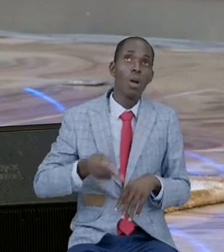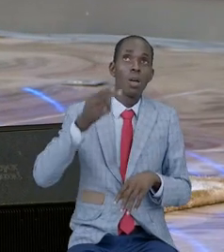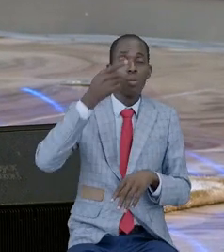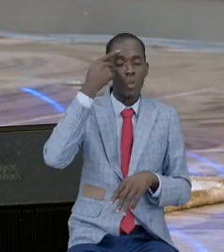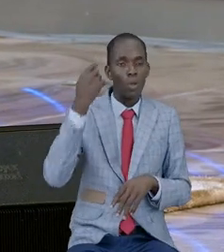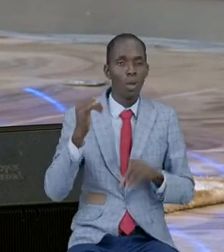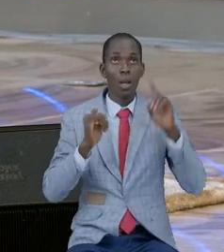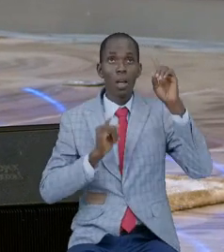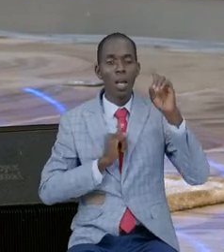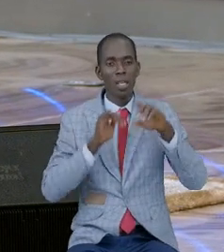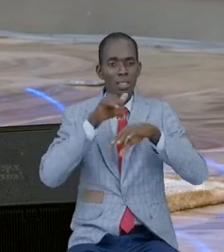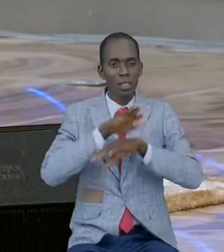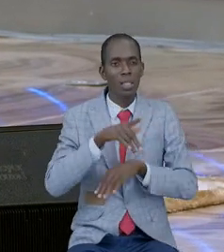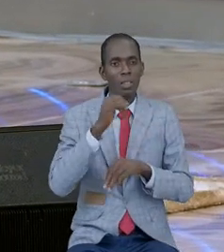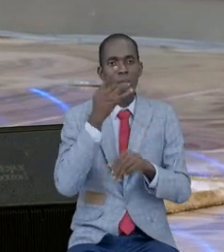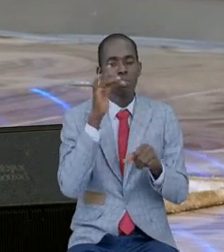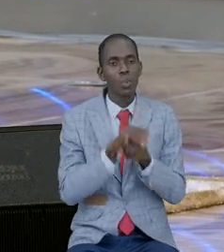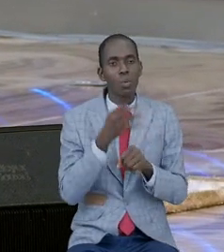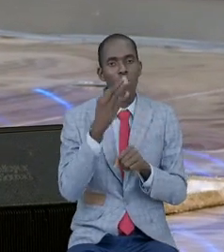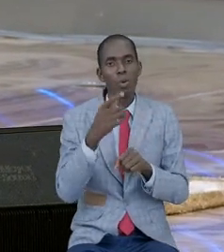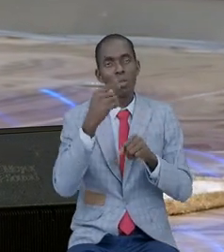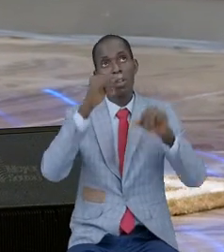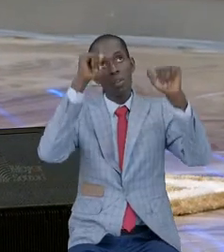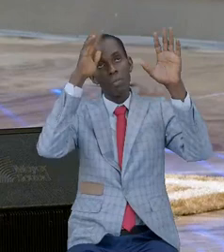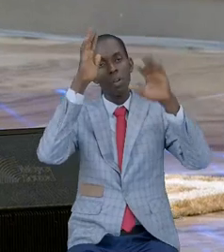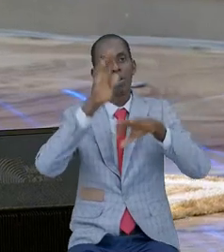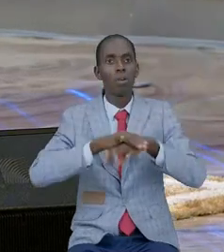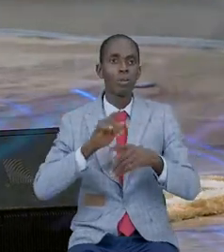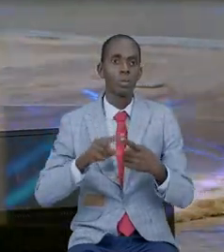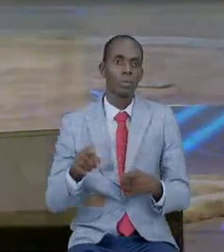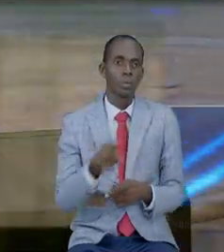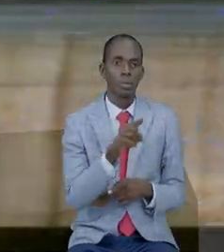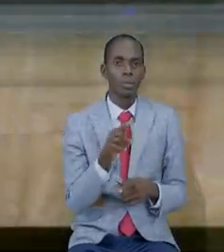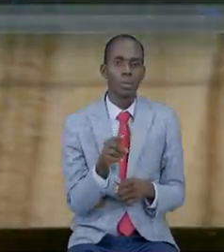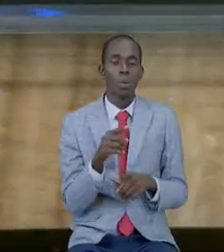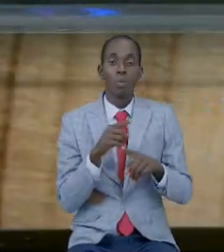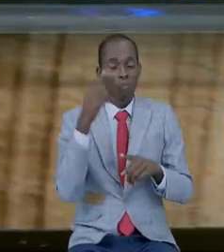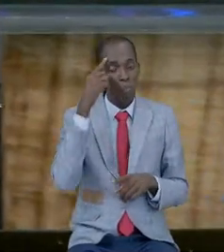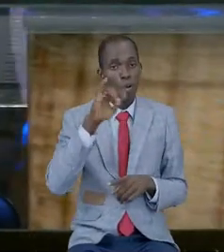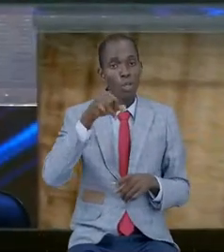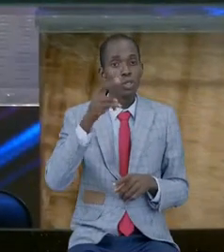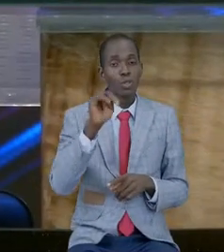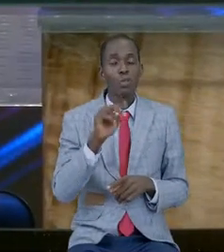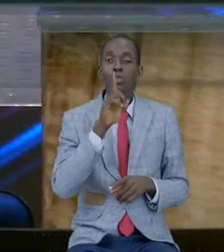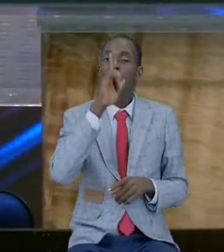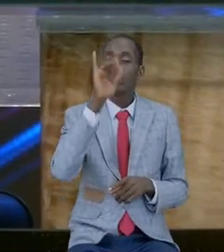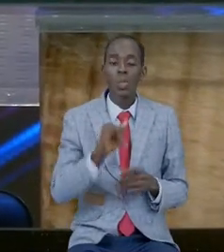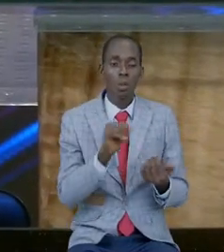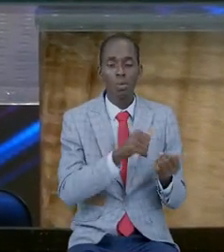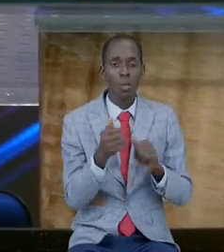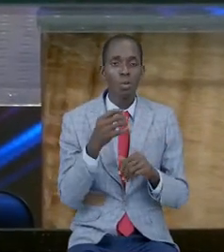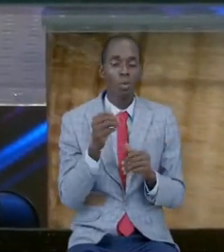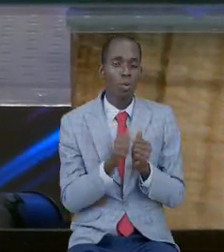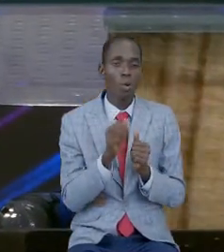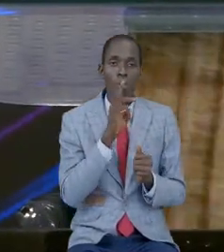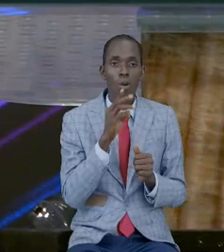promise of the father unto you for gently baptized with water onto repentance